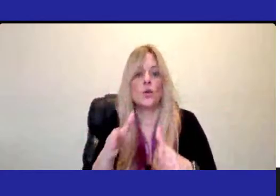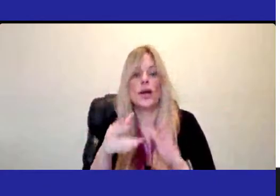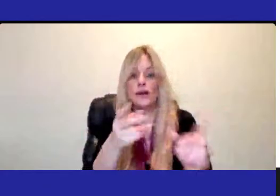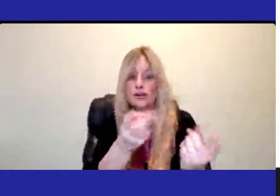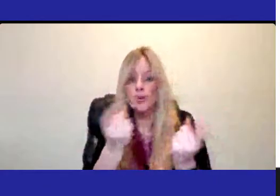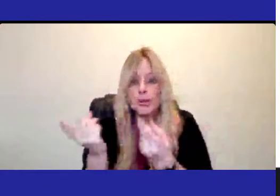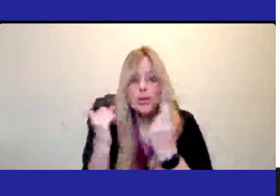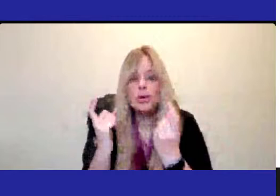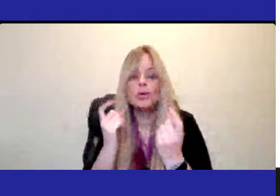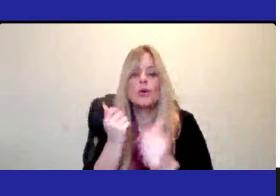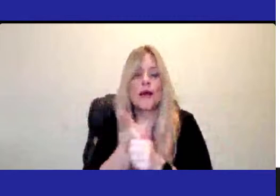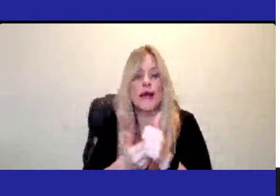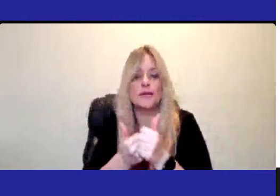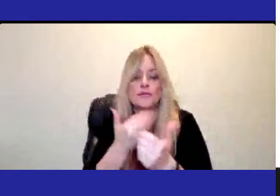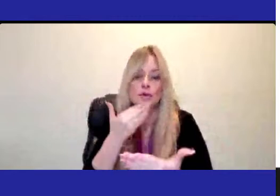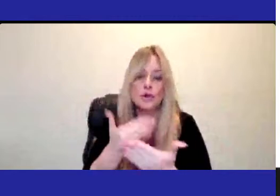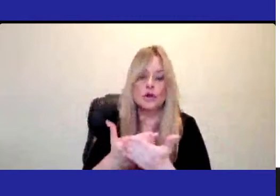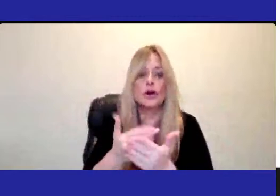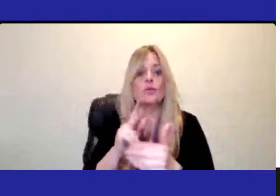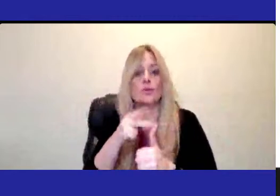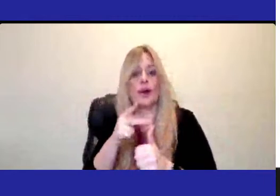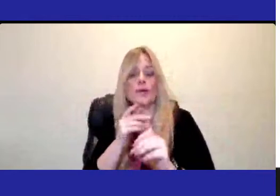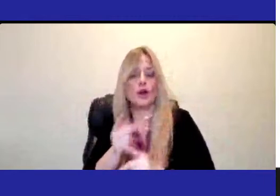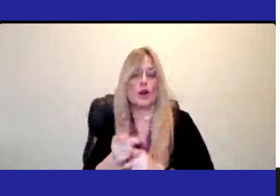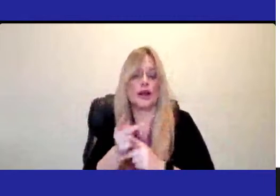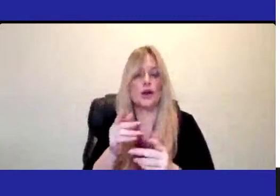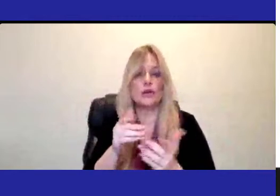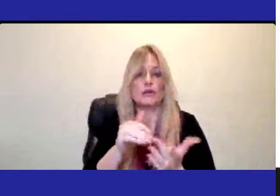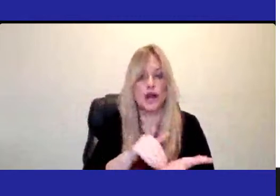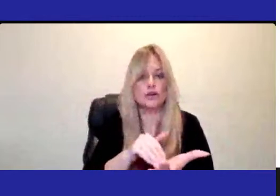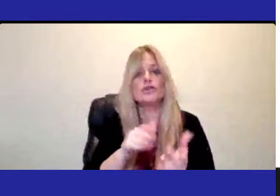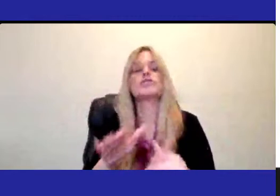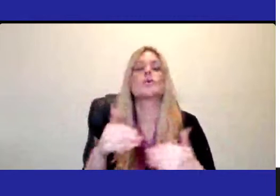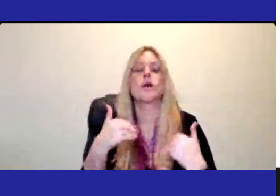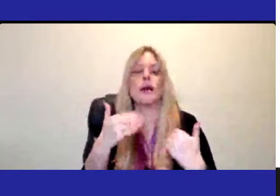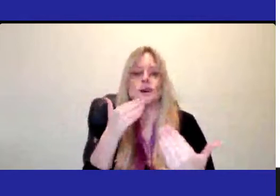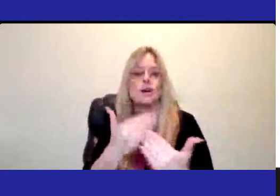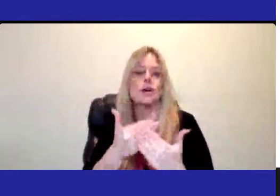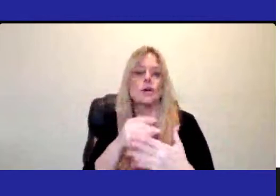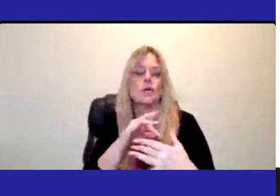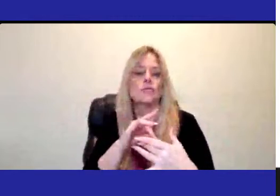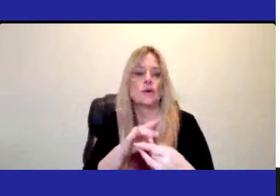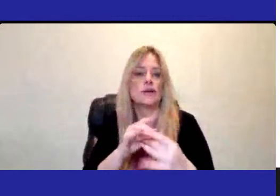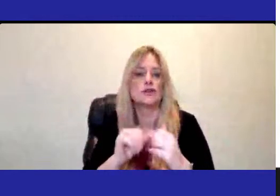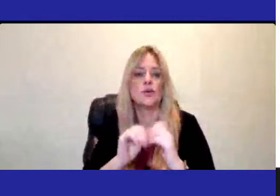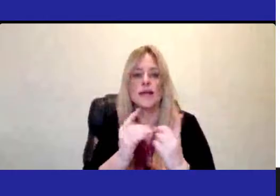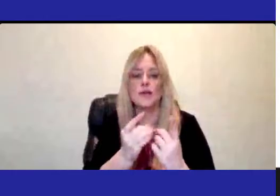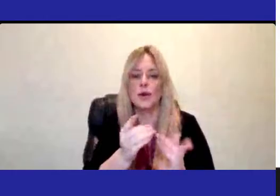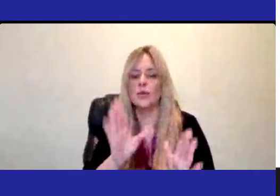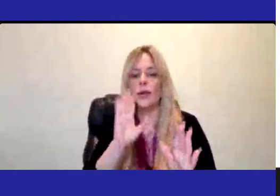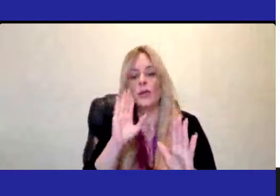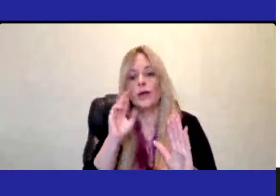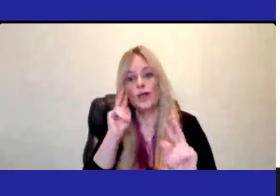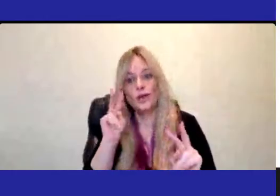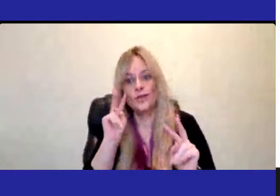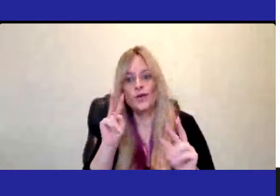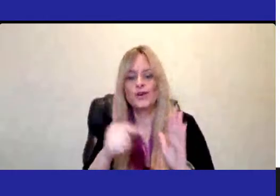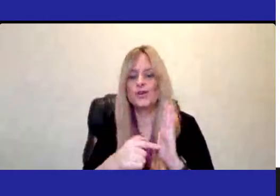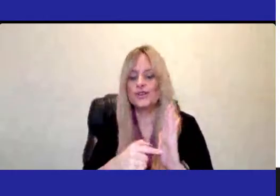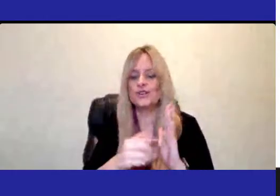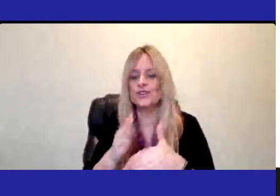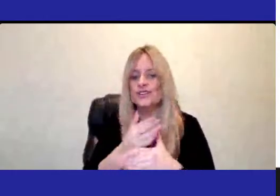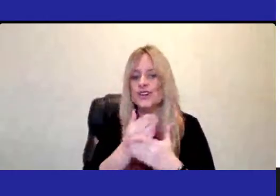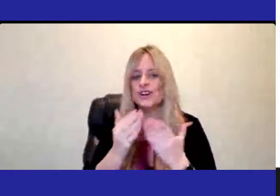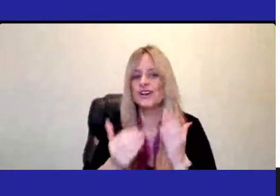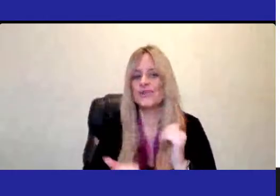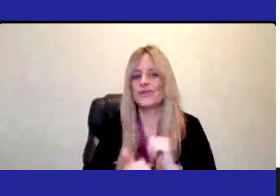care doctors. We have a site with the family medicine department that we're looking at now, and we look forward to sharing more with you very soon. Sounds perfect. No further. And